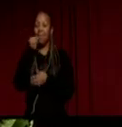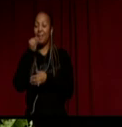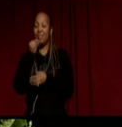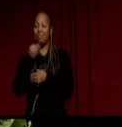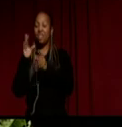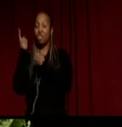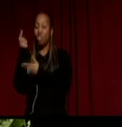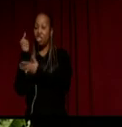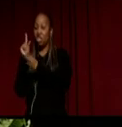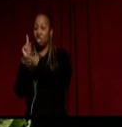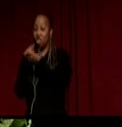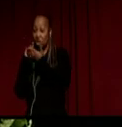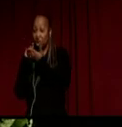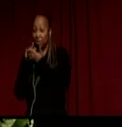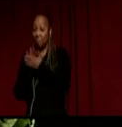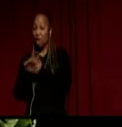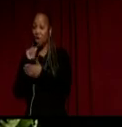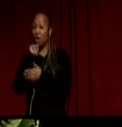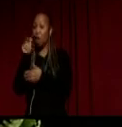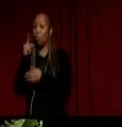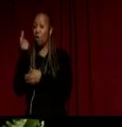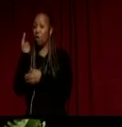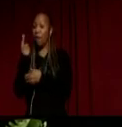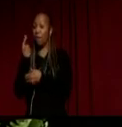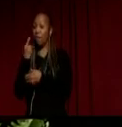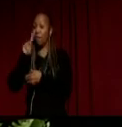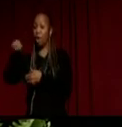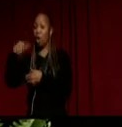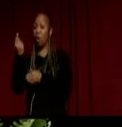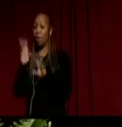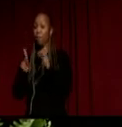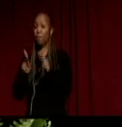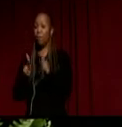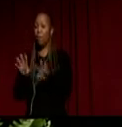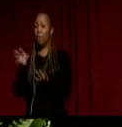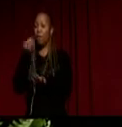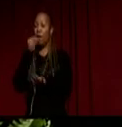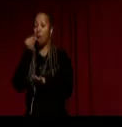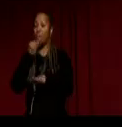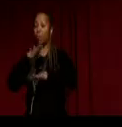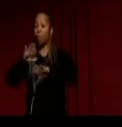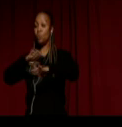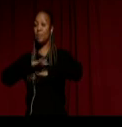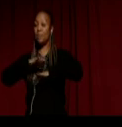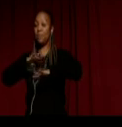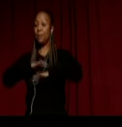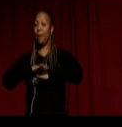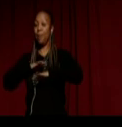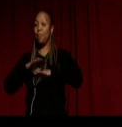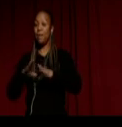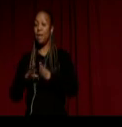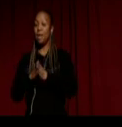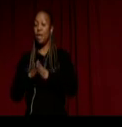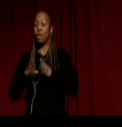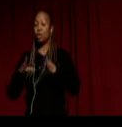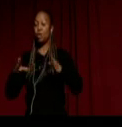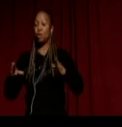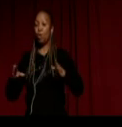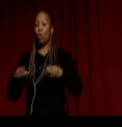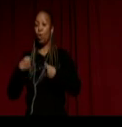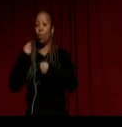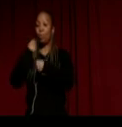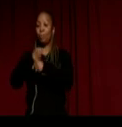No, we're not. And we're not the only people. But our food supply is so engineered